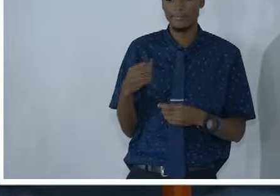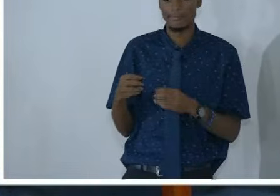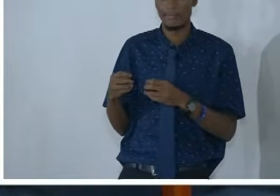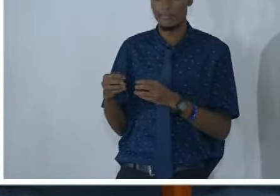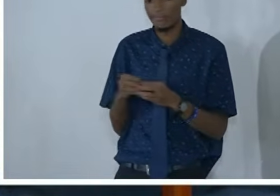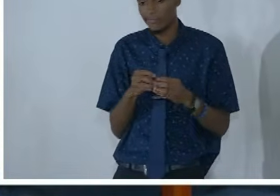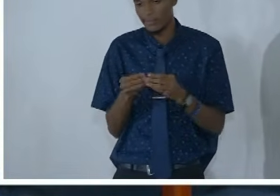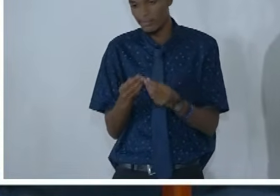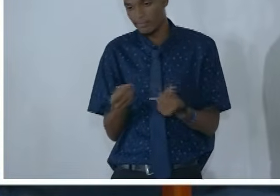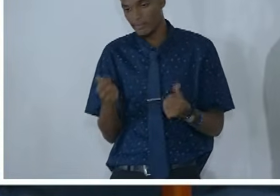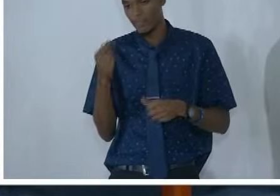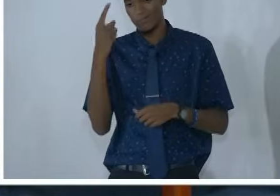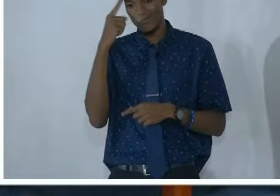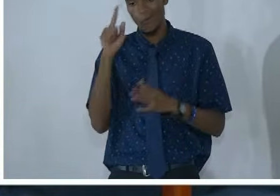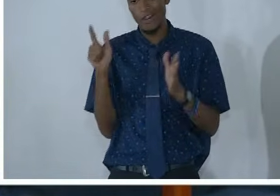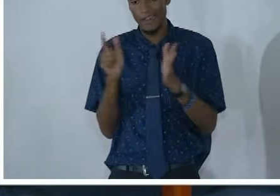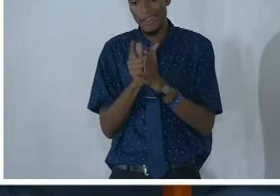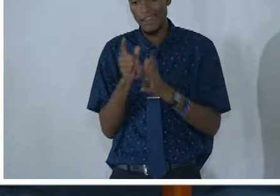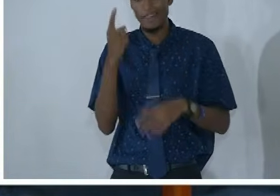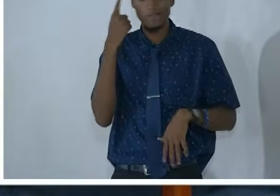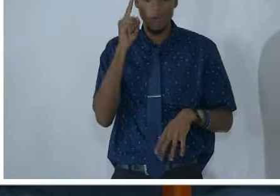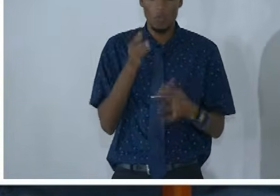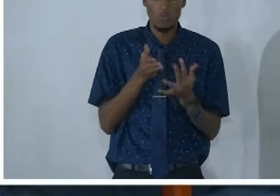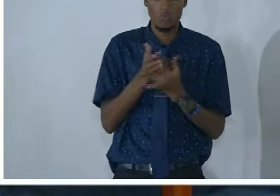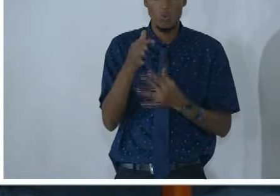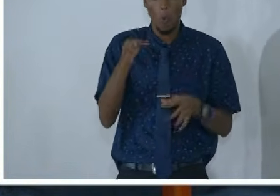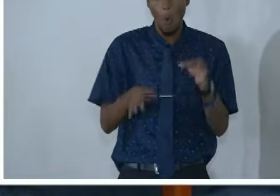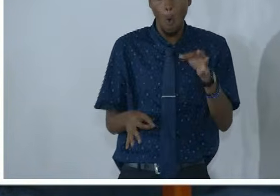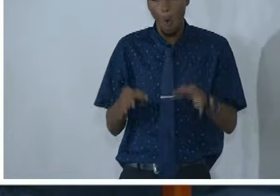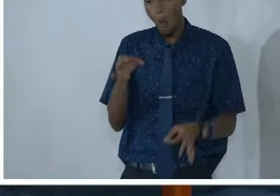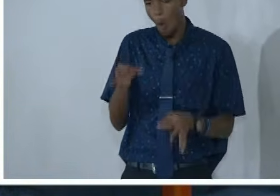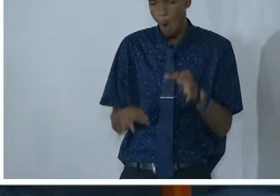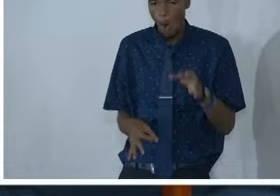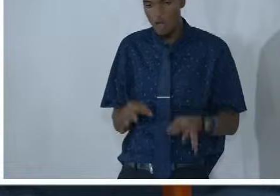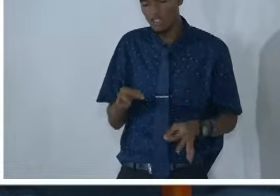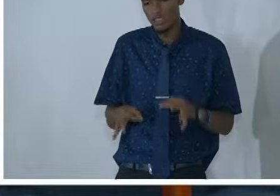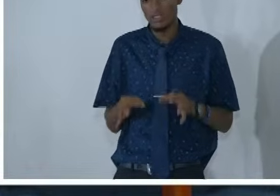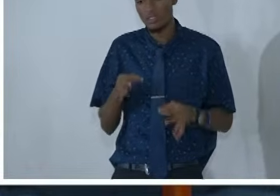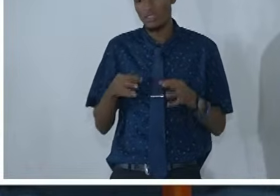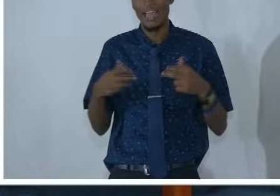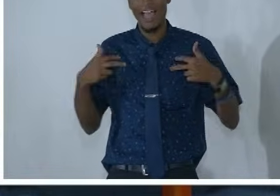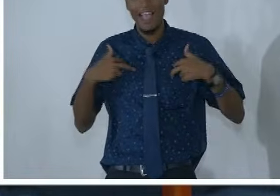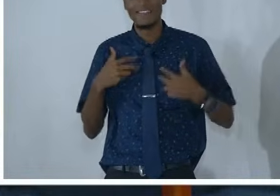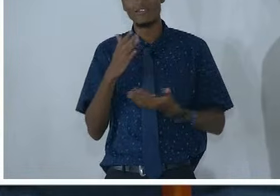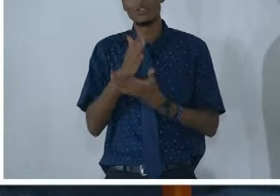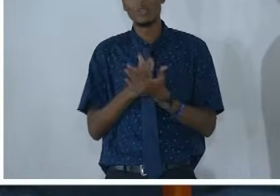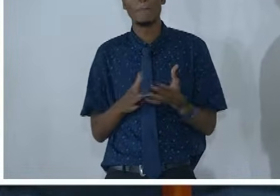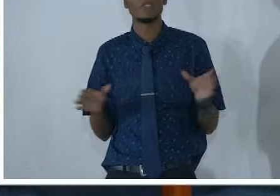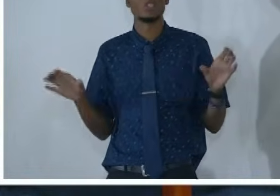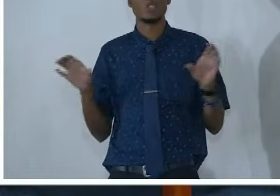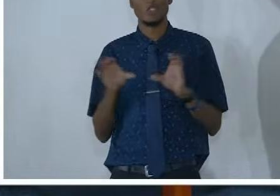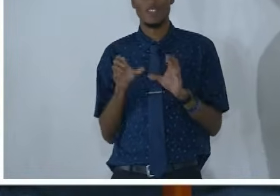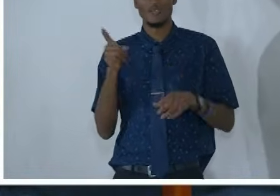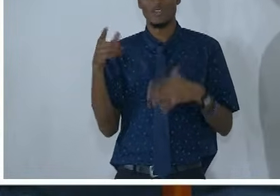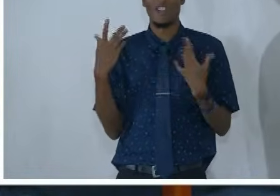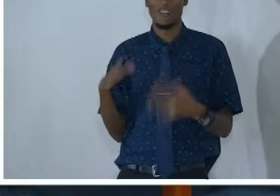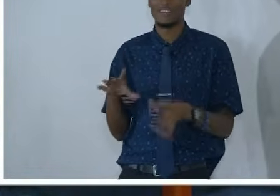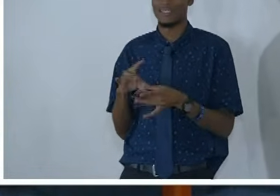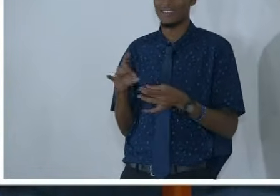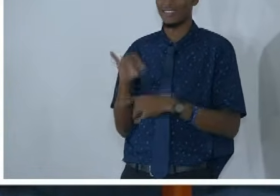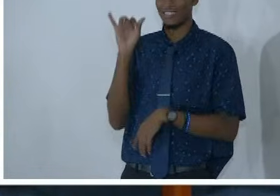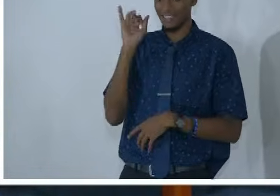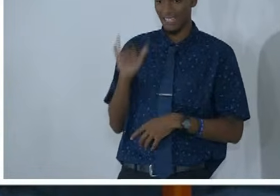disputes which are under the jurisdiction of the court to have some certification, as you've pointed out, and that is already the